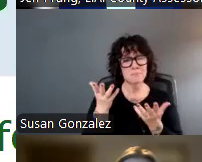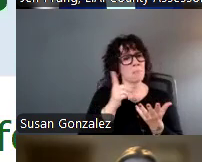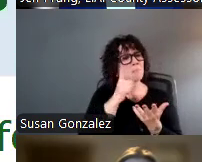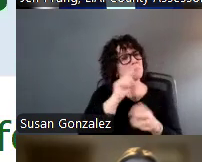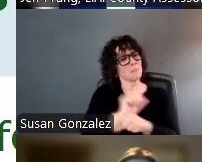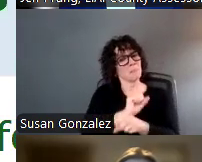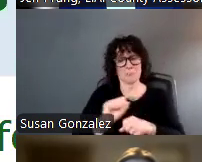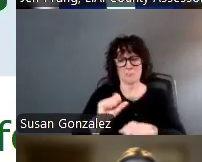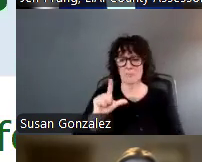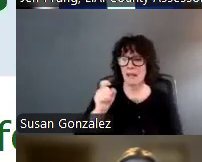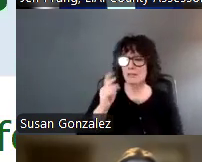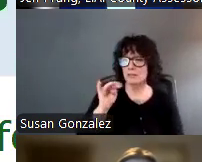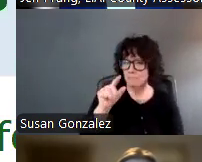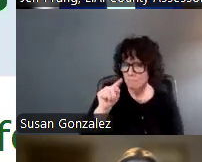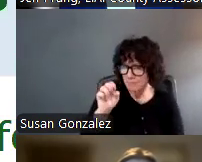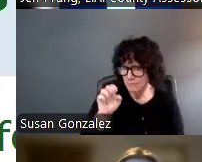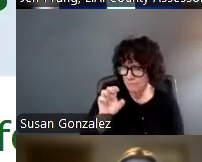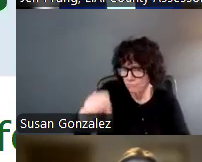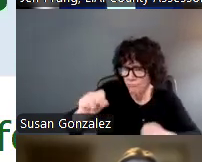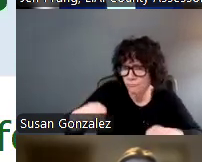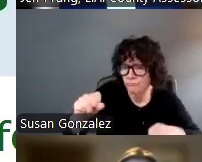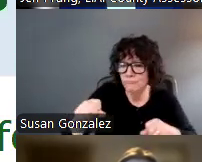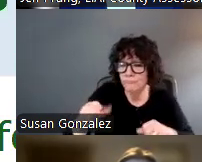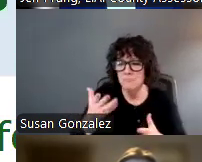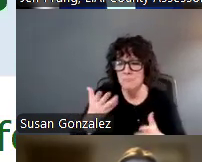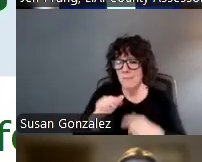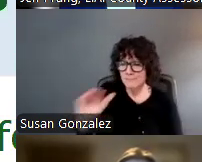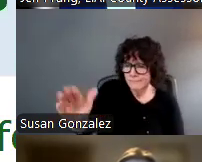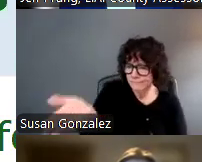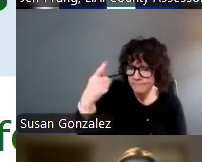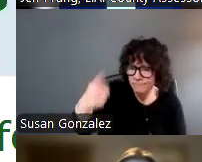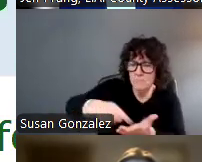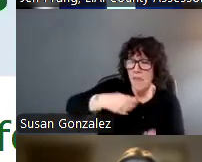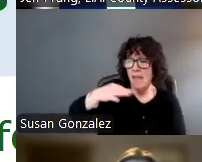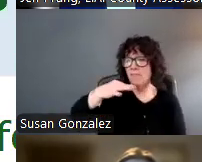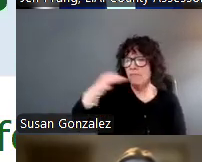on your behalf, such as a misfortune, calamity, or a decline in value.